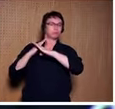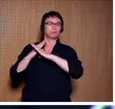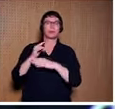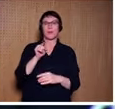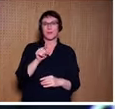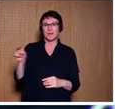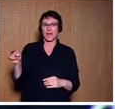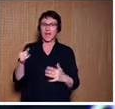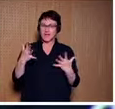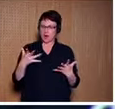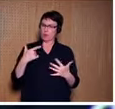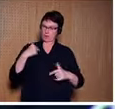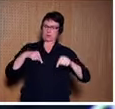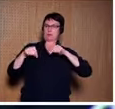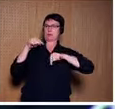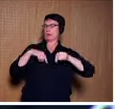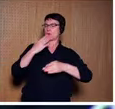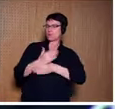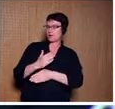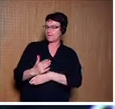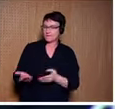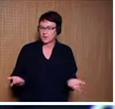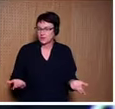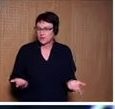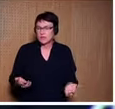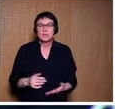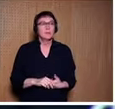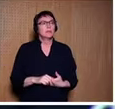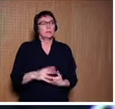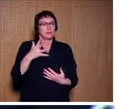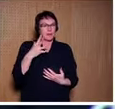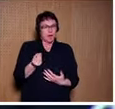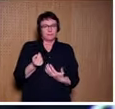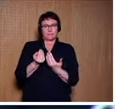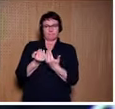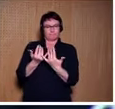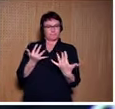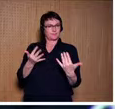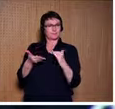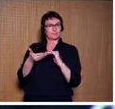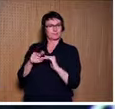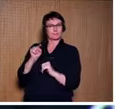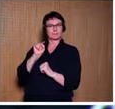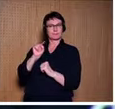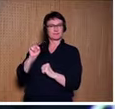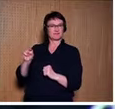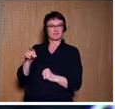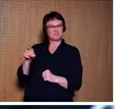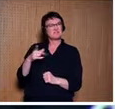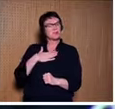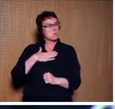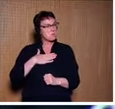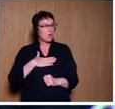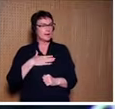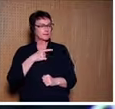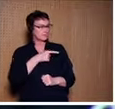the coordinated political coalitions working to block inclusive